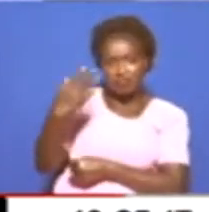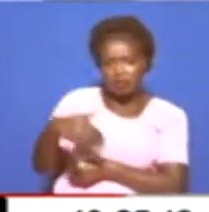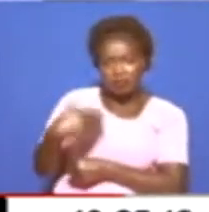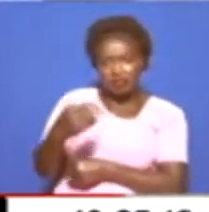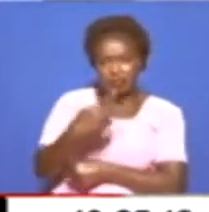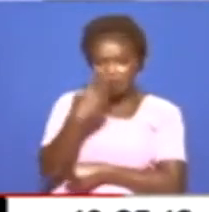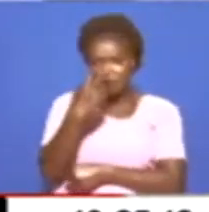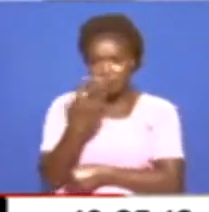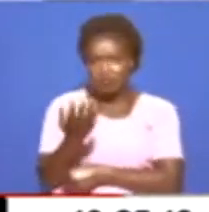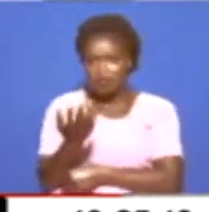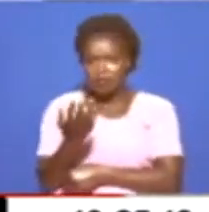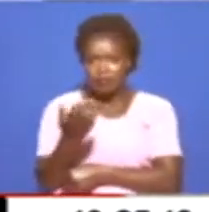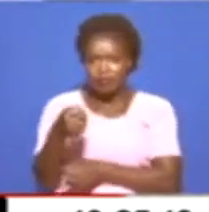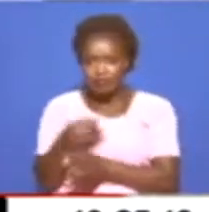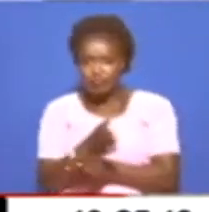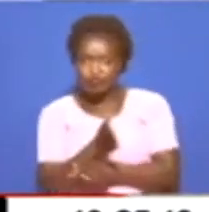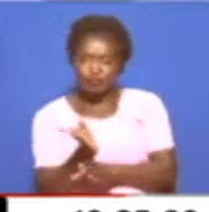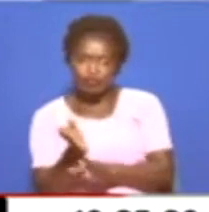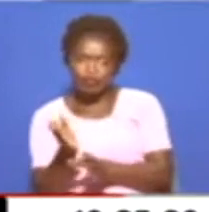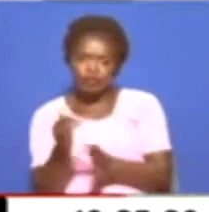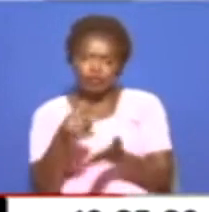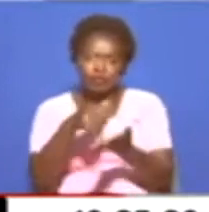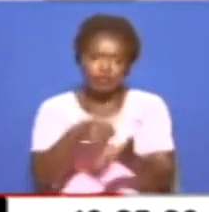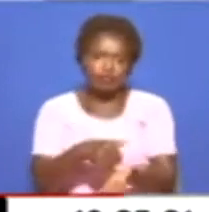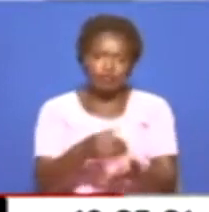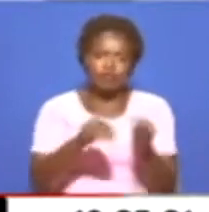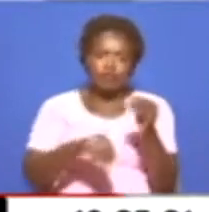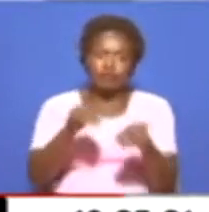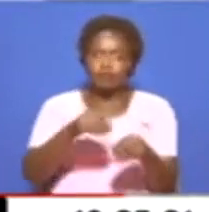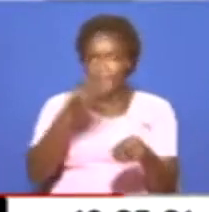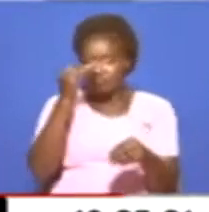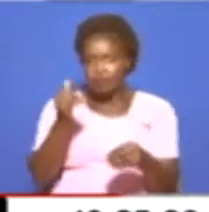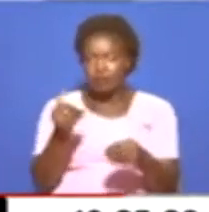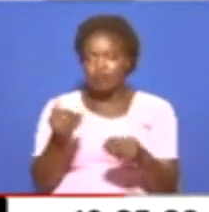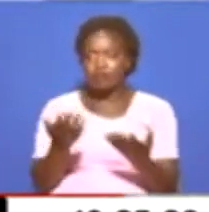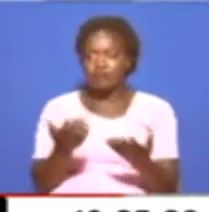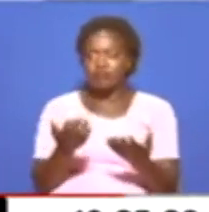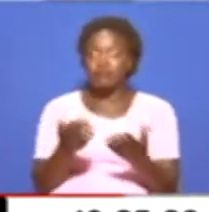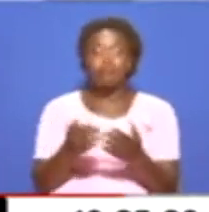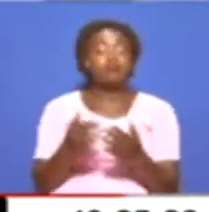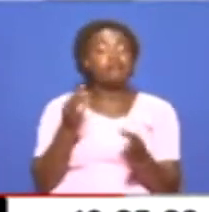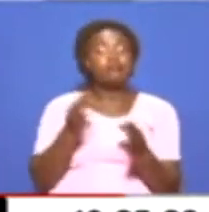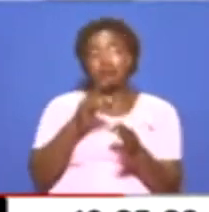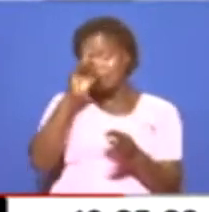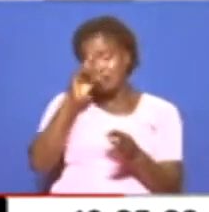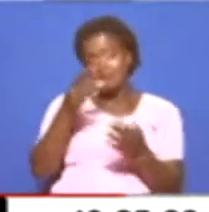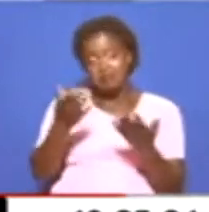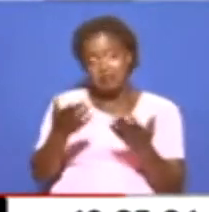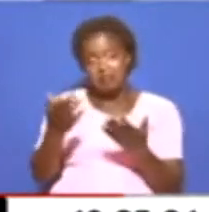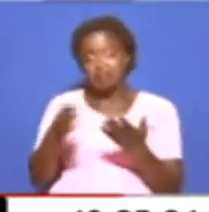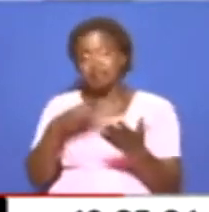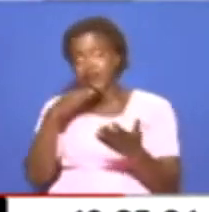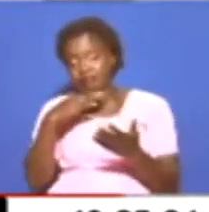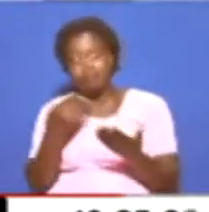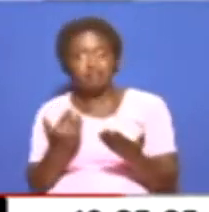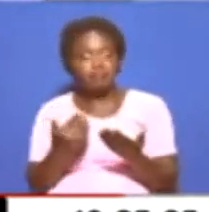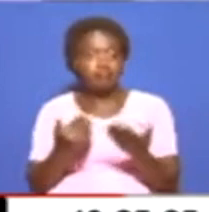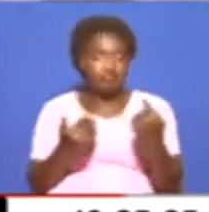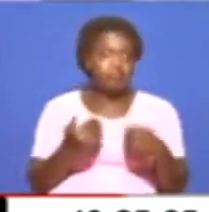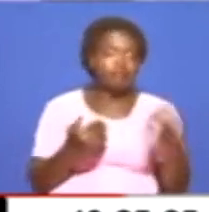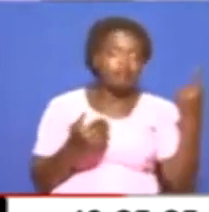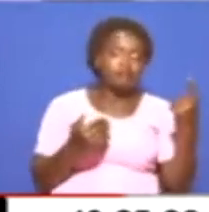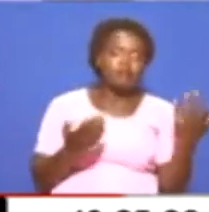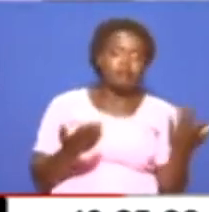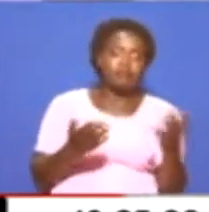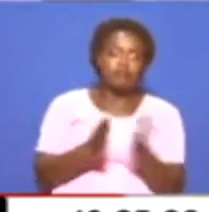of altering, tampering with elections, because people take elections to be do or die. So the rationale behind the